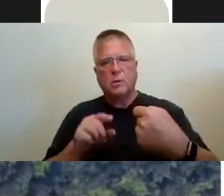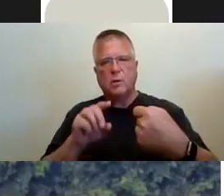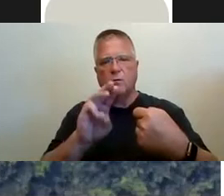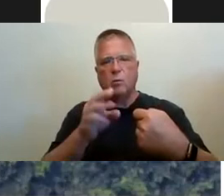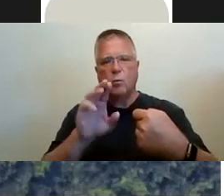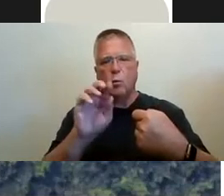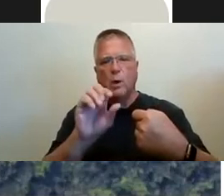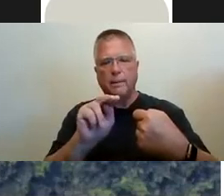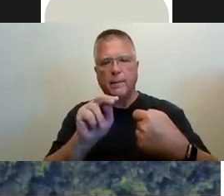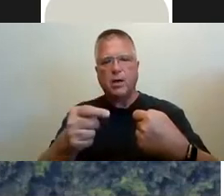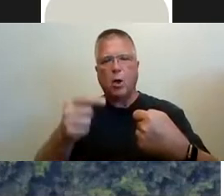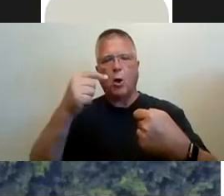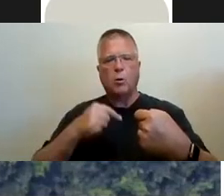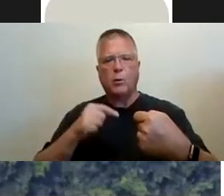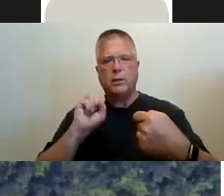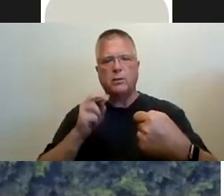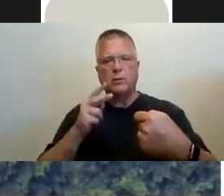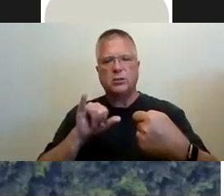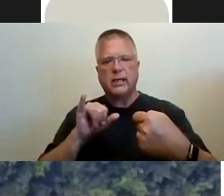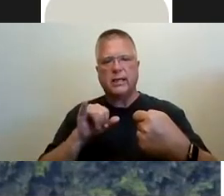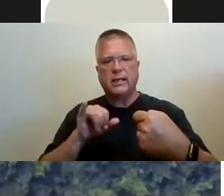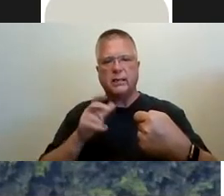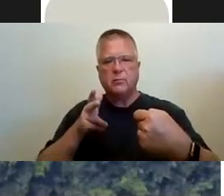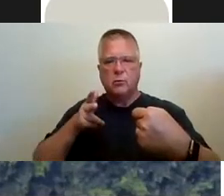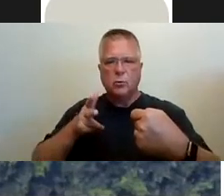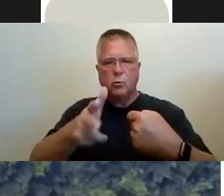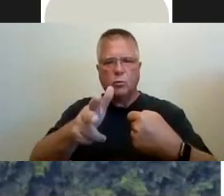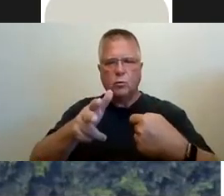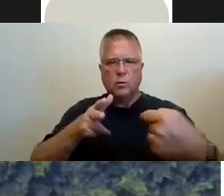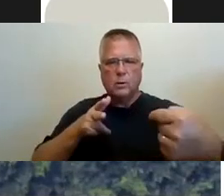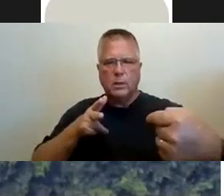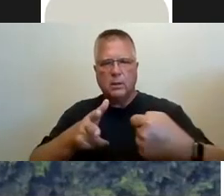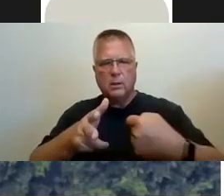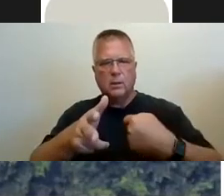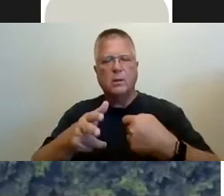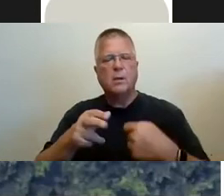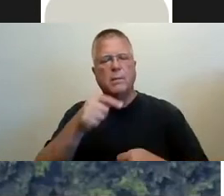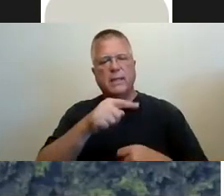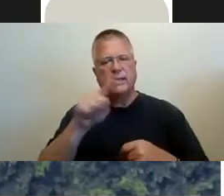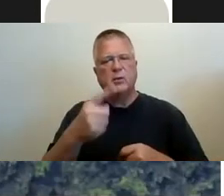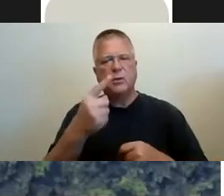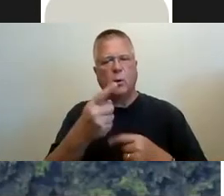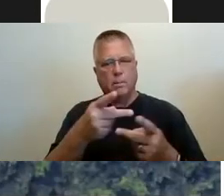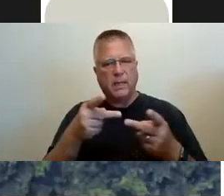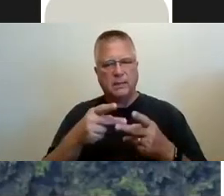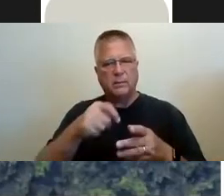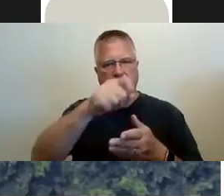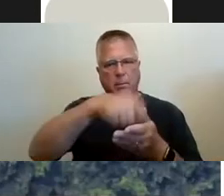over to Shady. But that's the only place that there would be a marked bike lane on Bartlett.